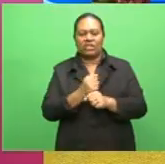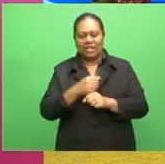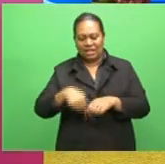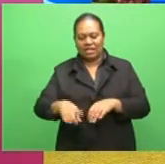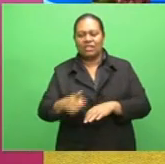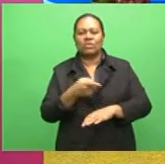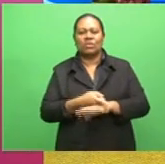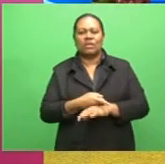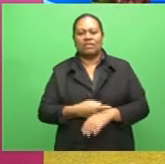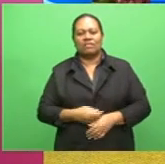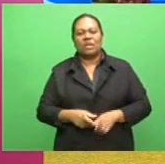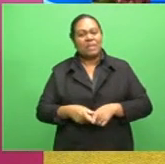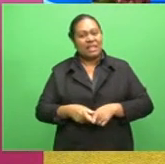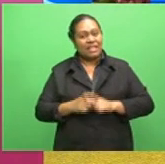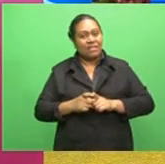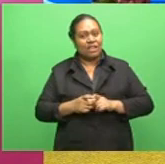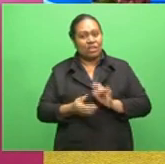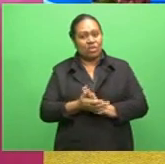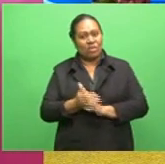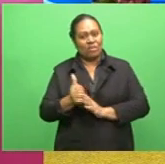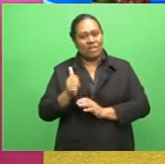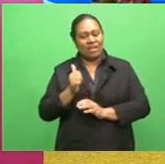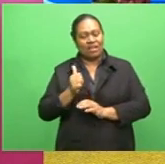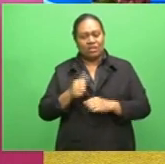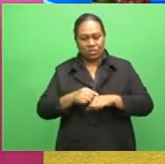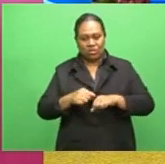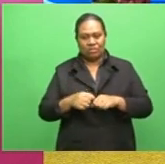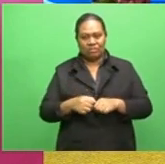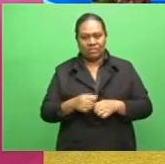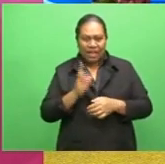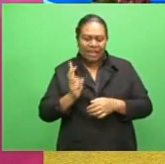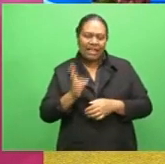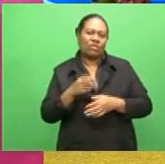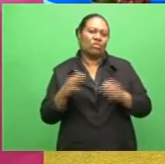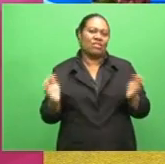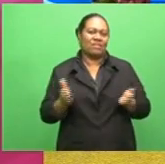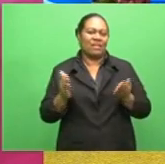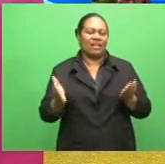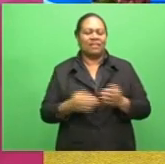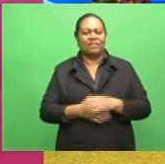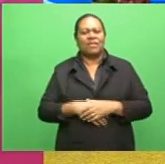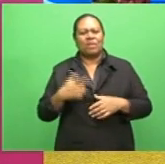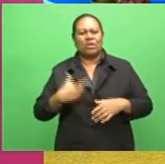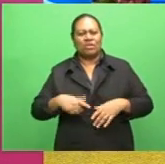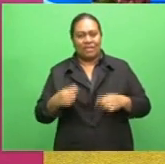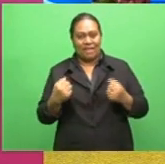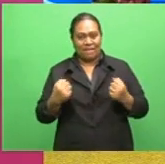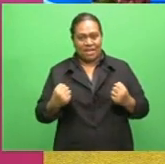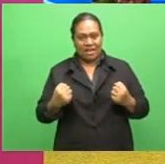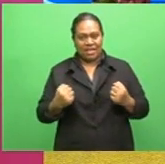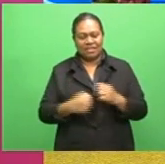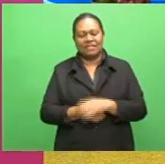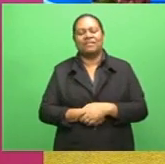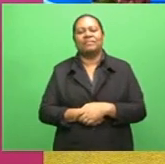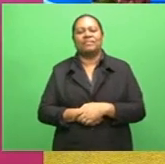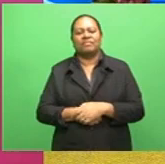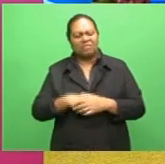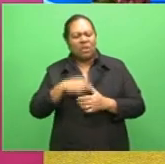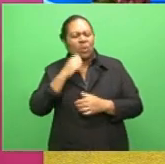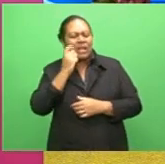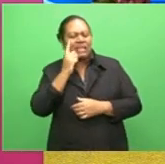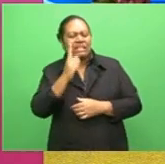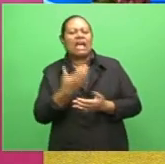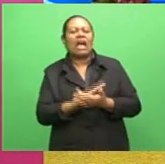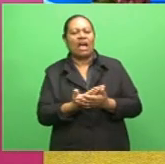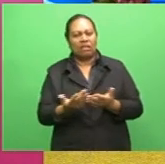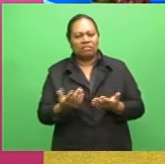It's a little bit difficult for them to come into the system now on to have the match fitness. So we will see how it goes